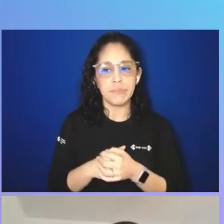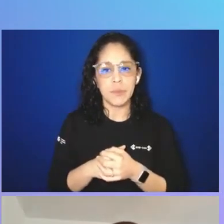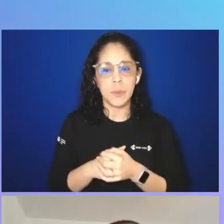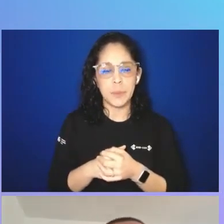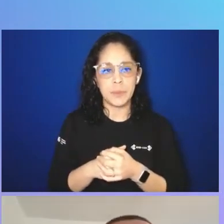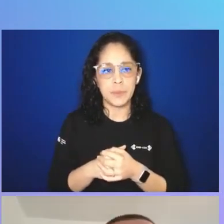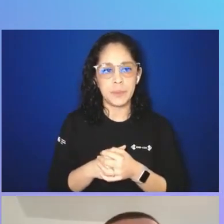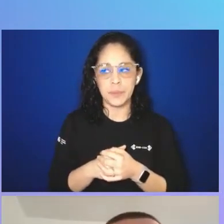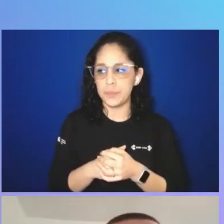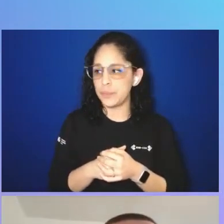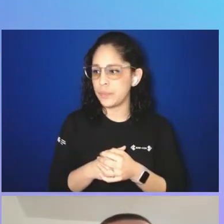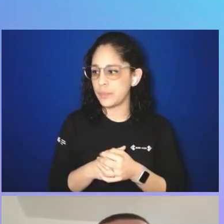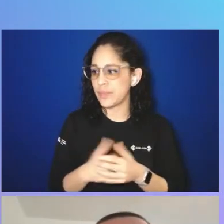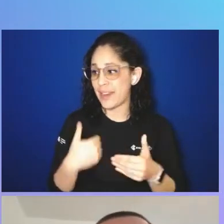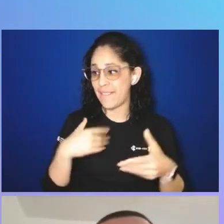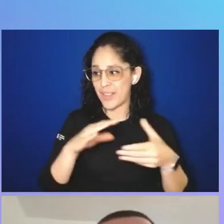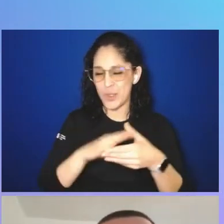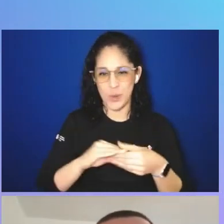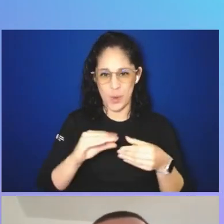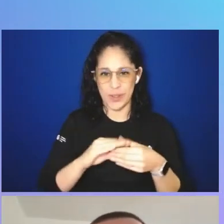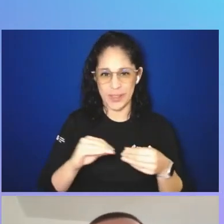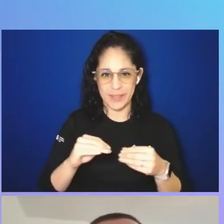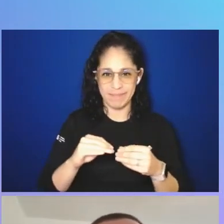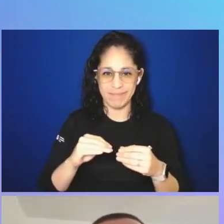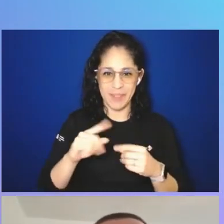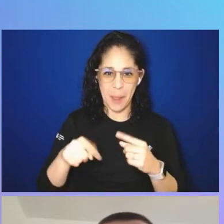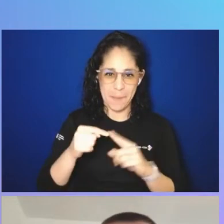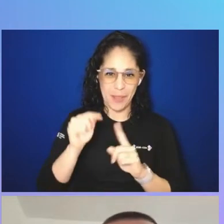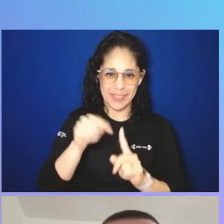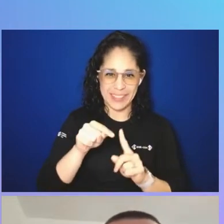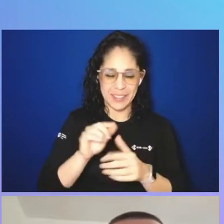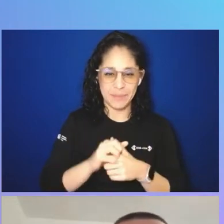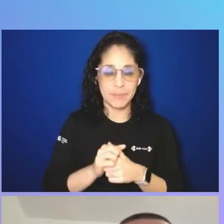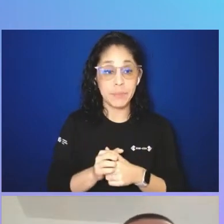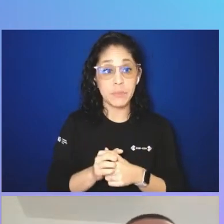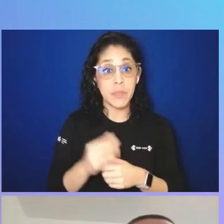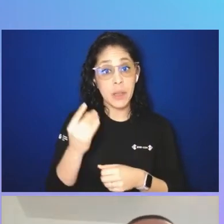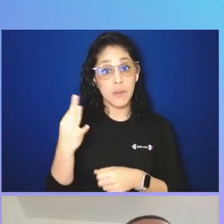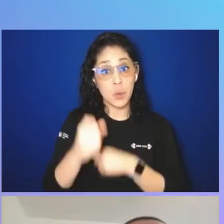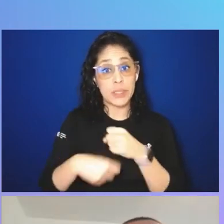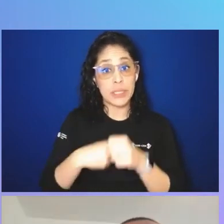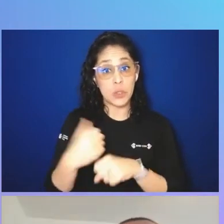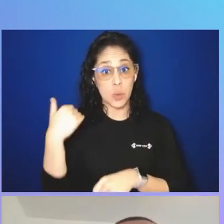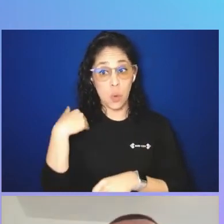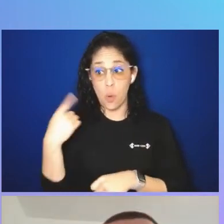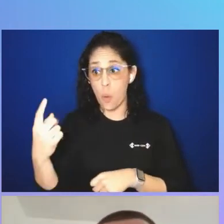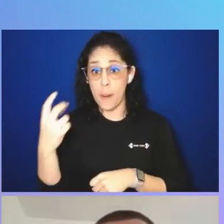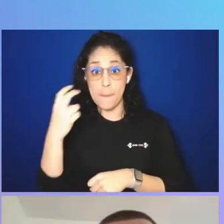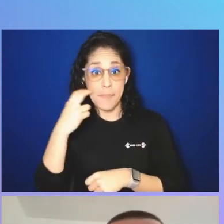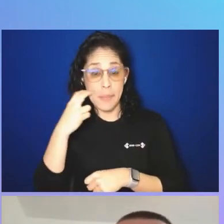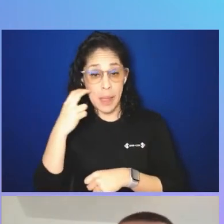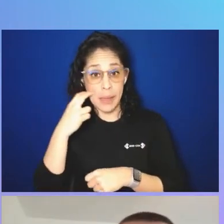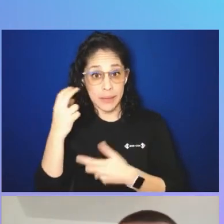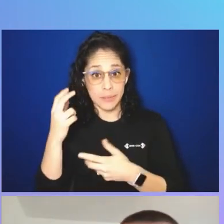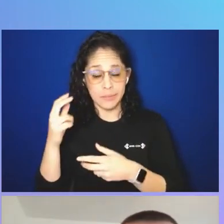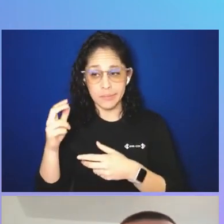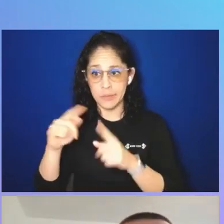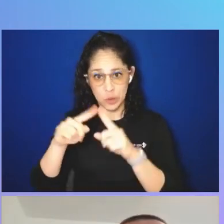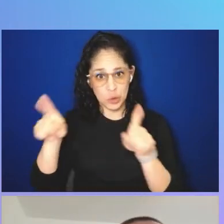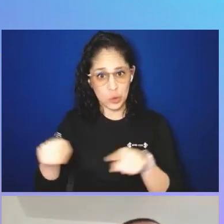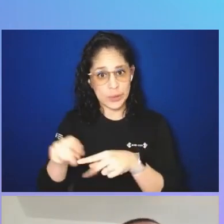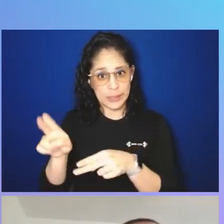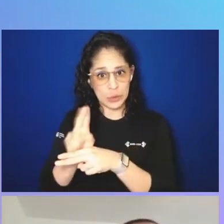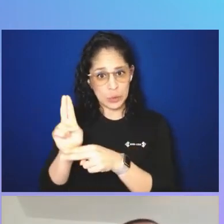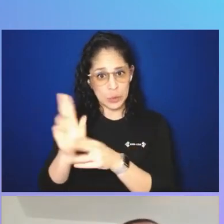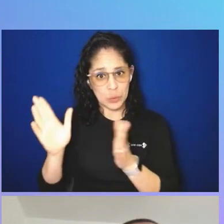And I have an anecdote about this. A few years ago, a blind screen reader user wrote something on a famous blog. It's a blog you've